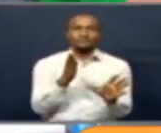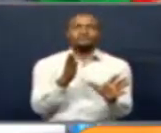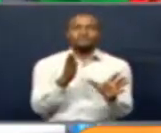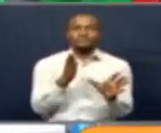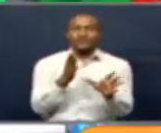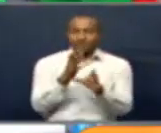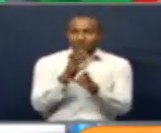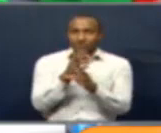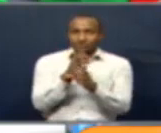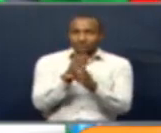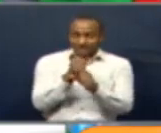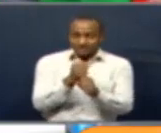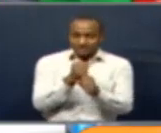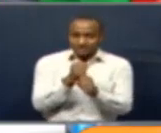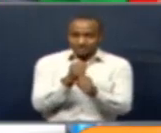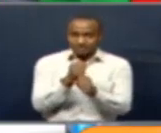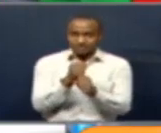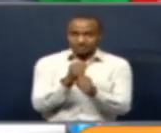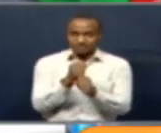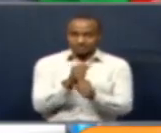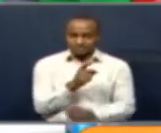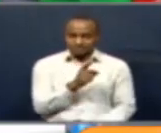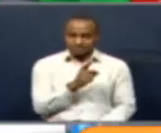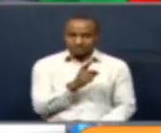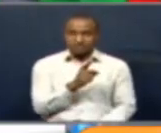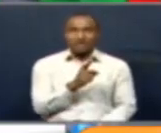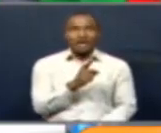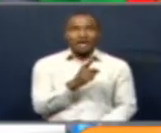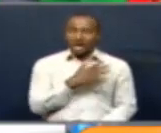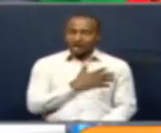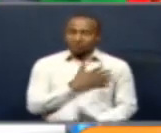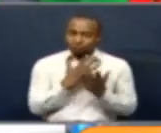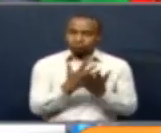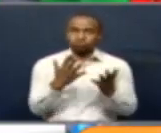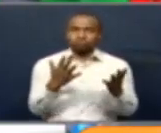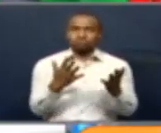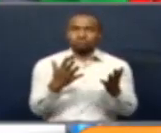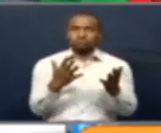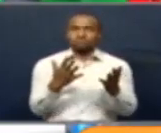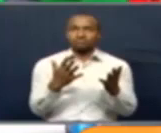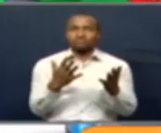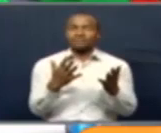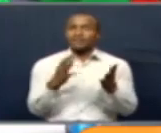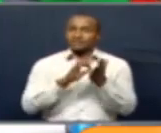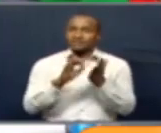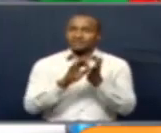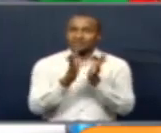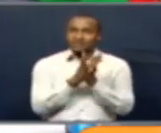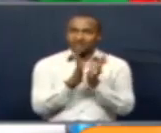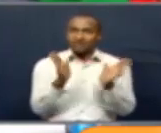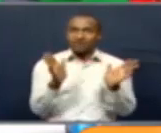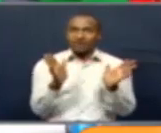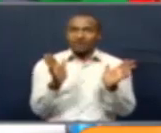concerned, one of our properties in the name of the Secretary General, and as far